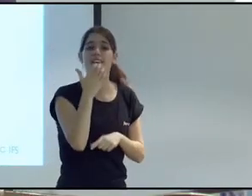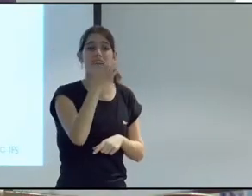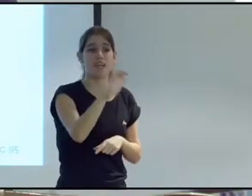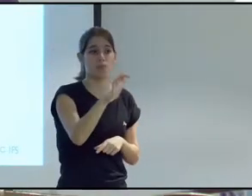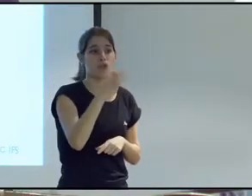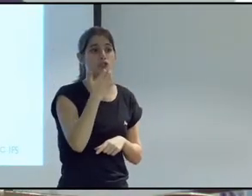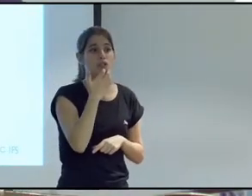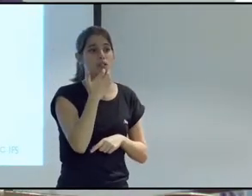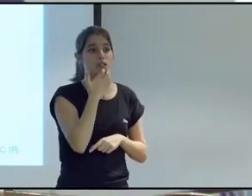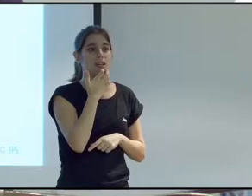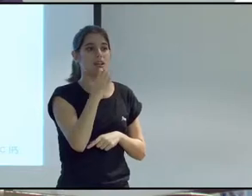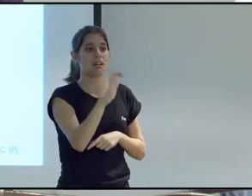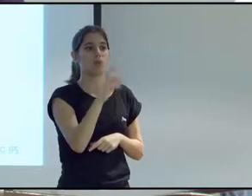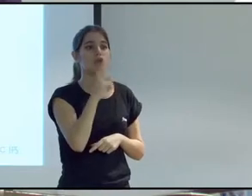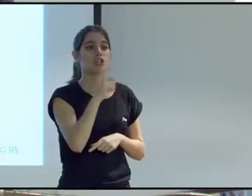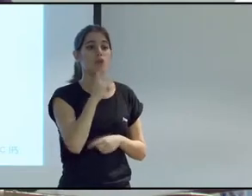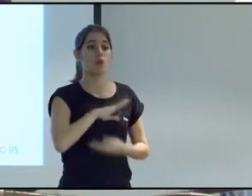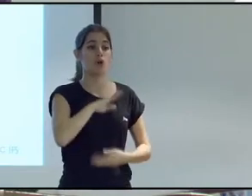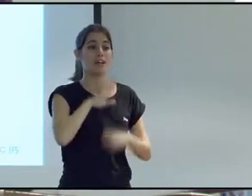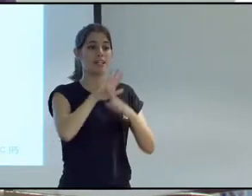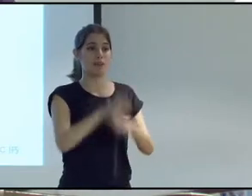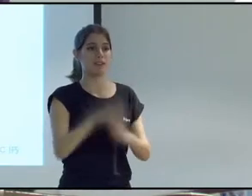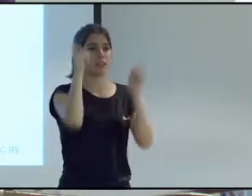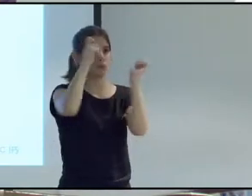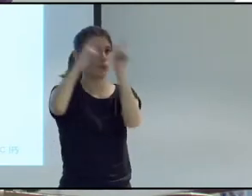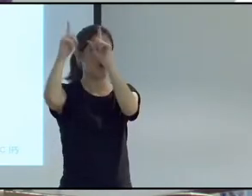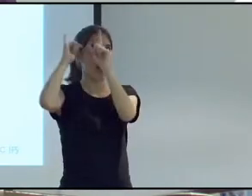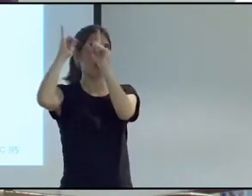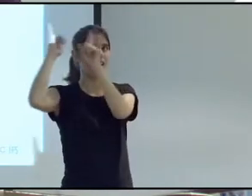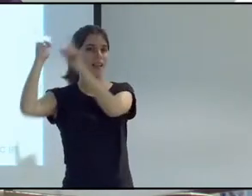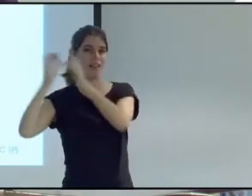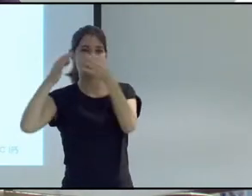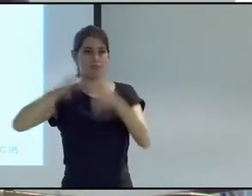The other just both show examples of how this